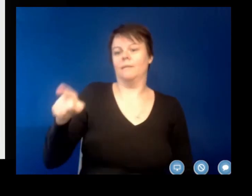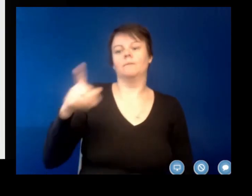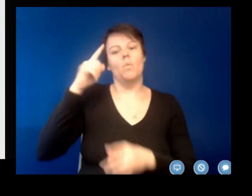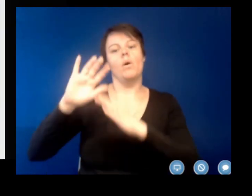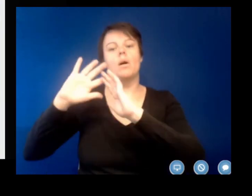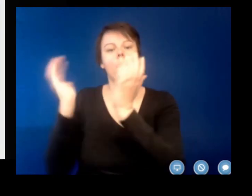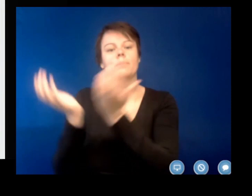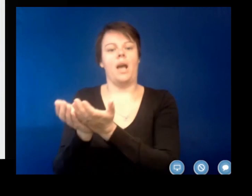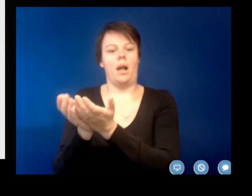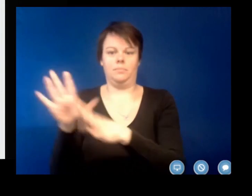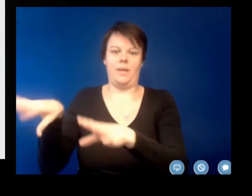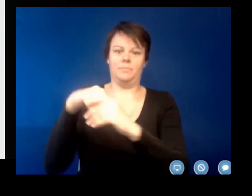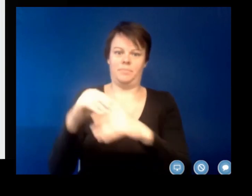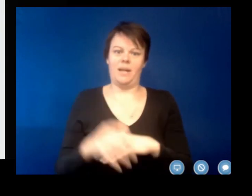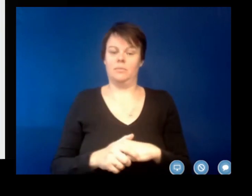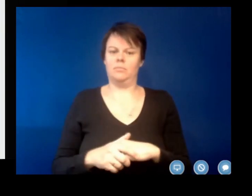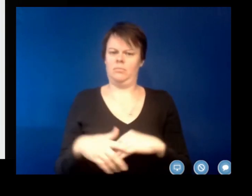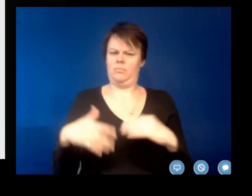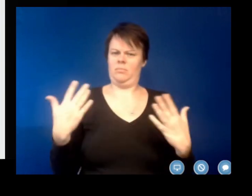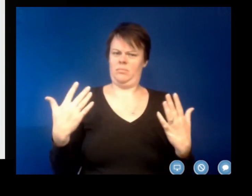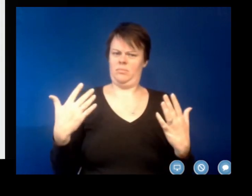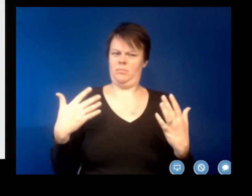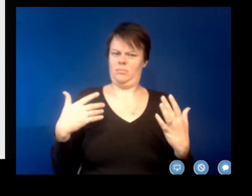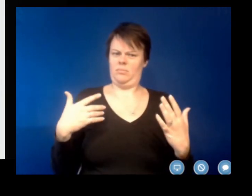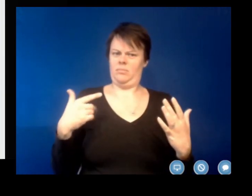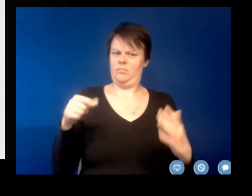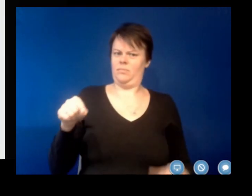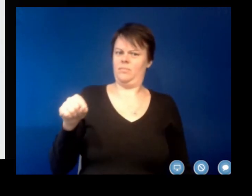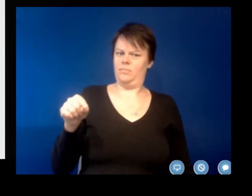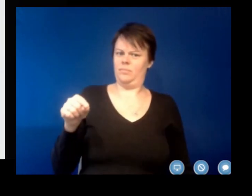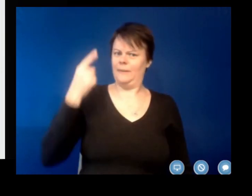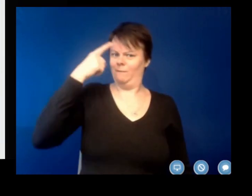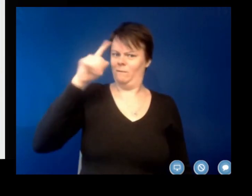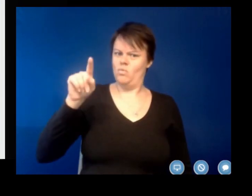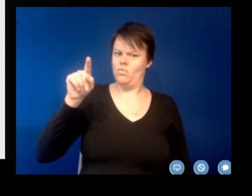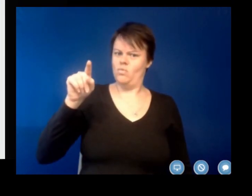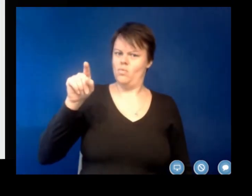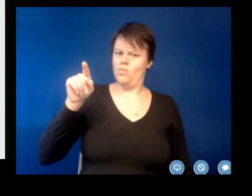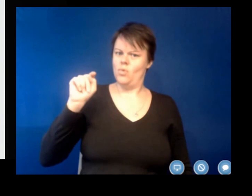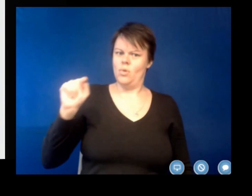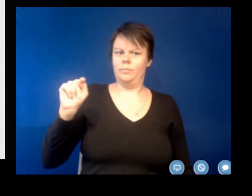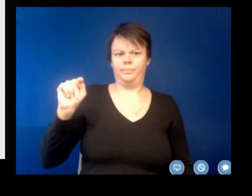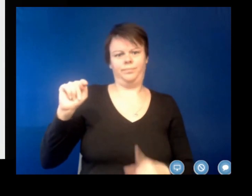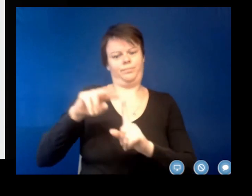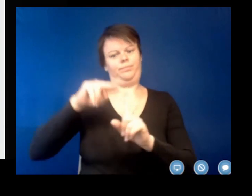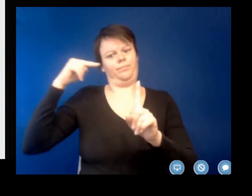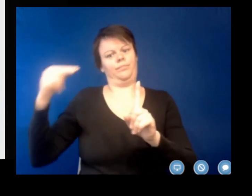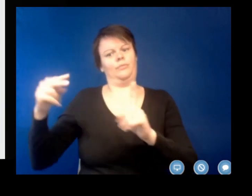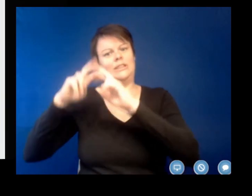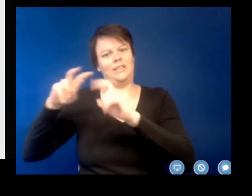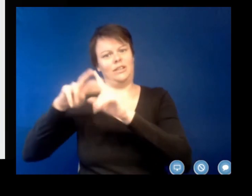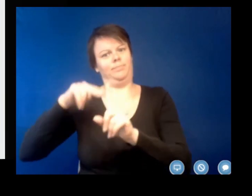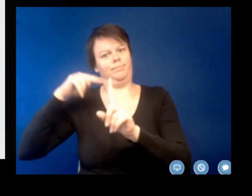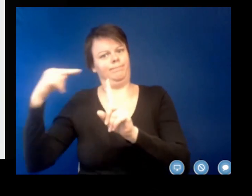Our findings shows that learning is important, but learning arrangement play a very important role as well. And